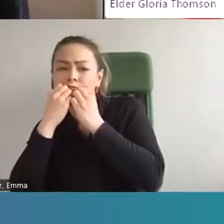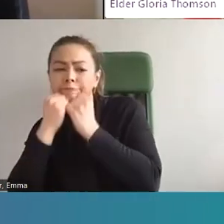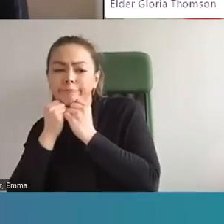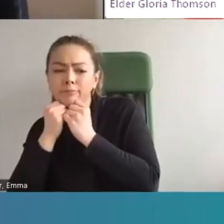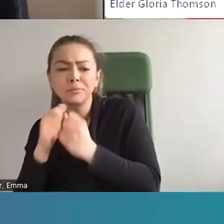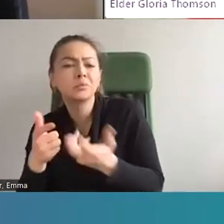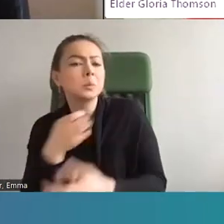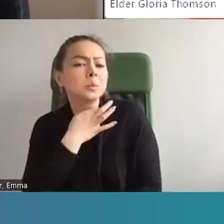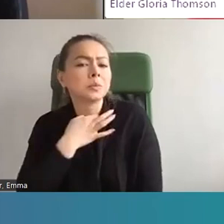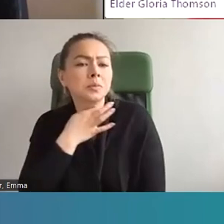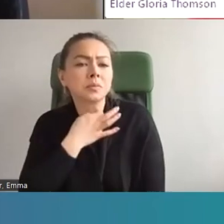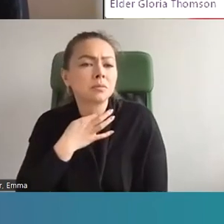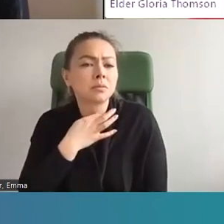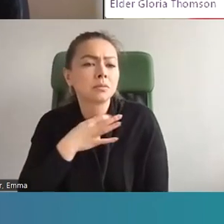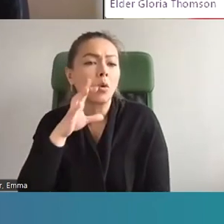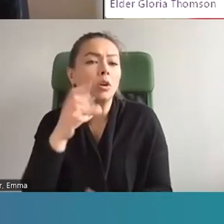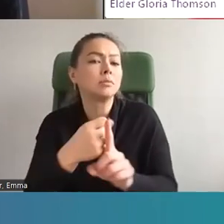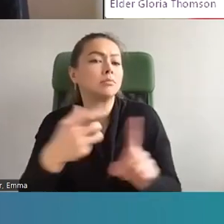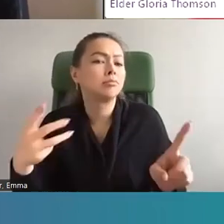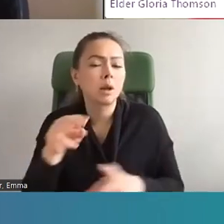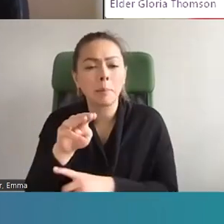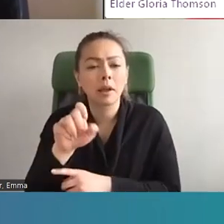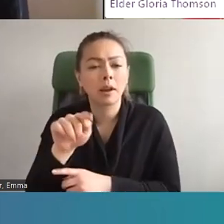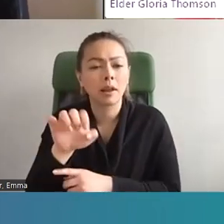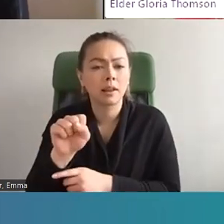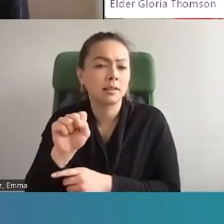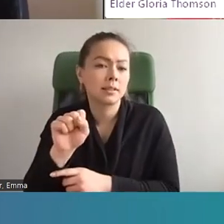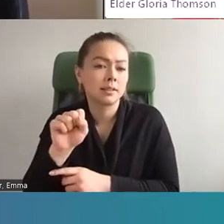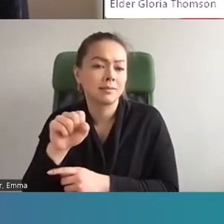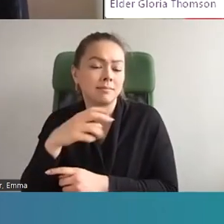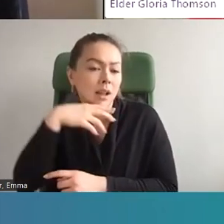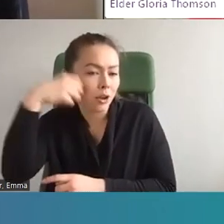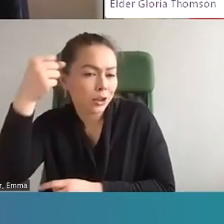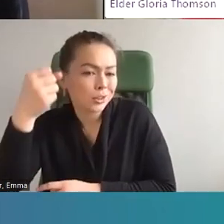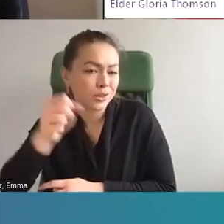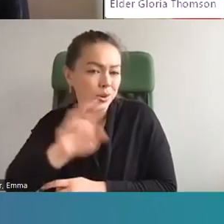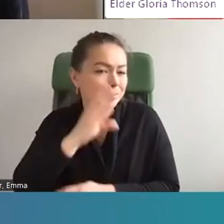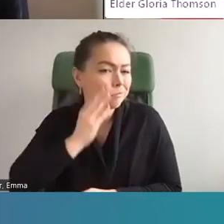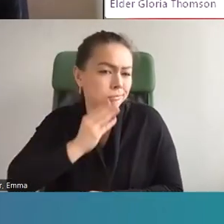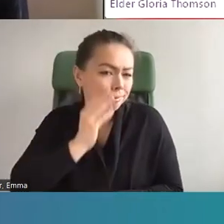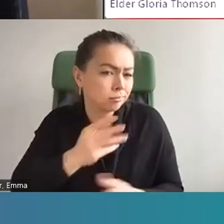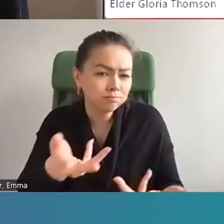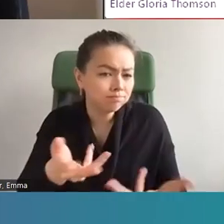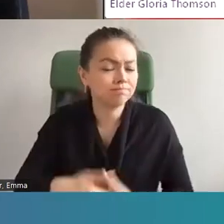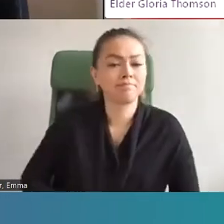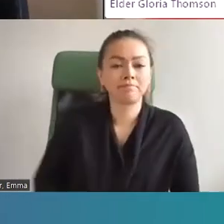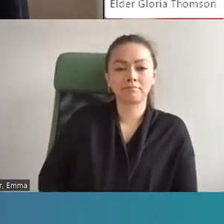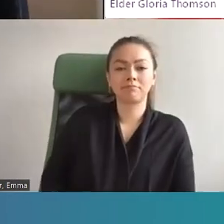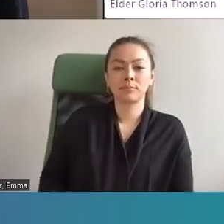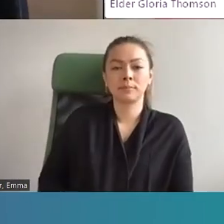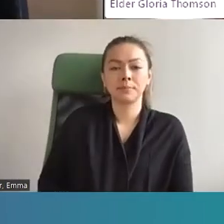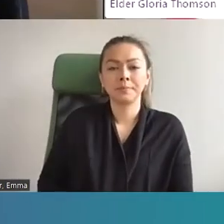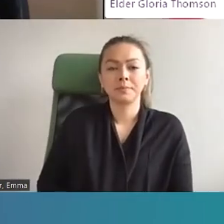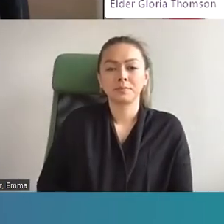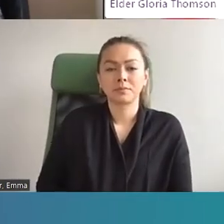sharing us a bit about Métis elders and your experiences in that sense? Well, I have